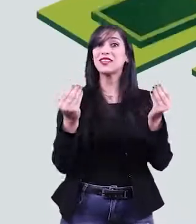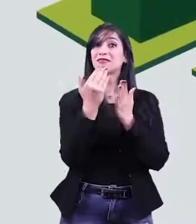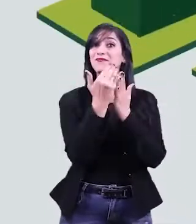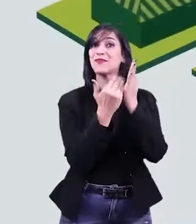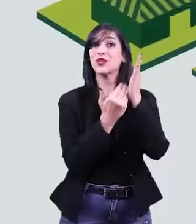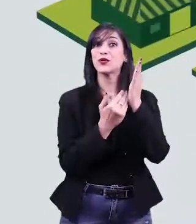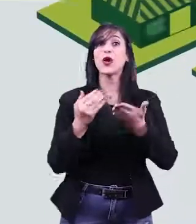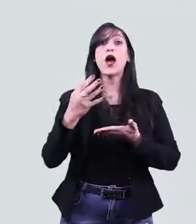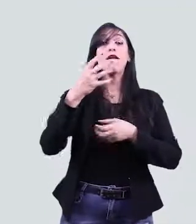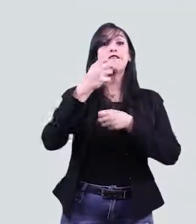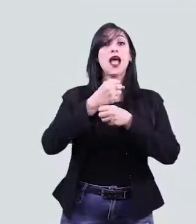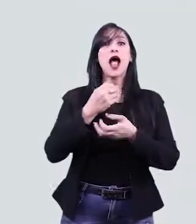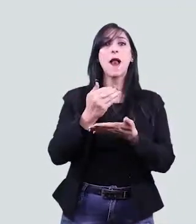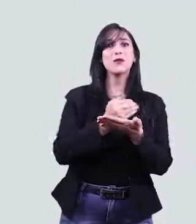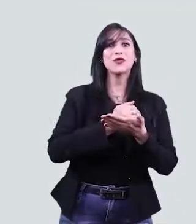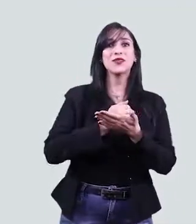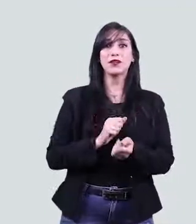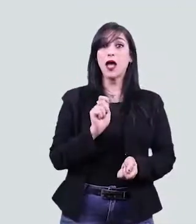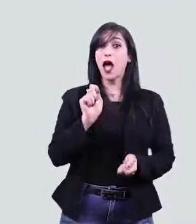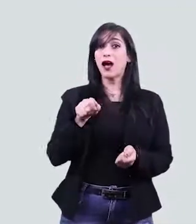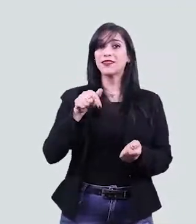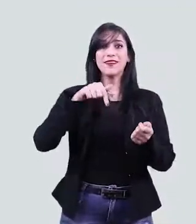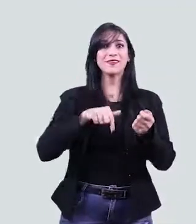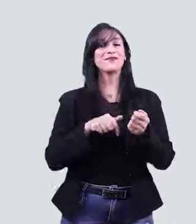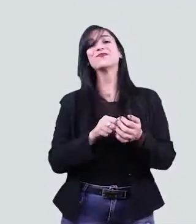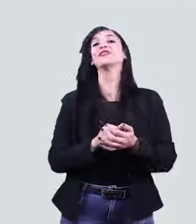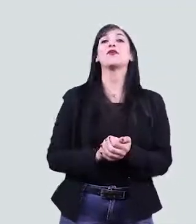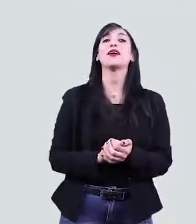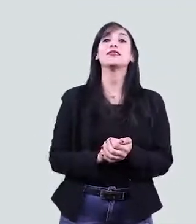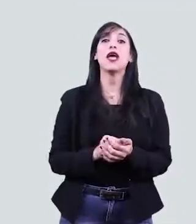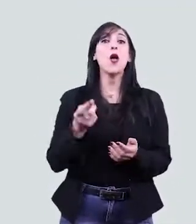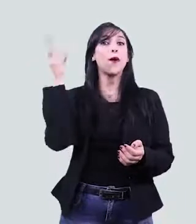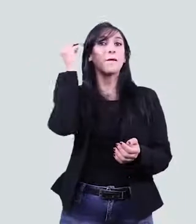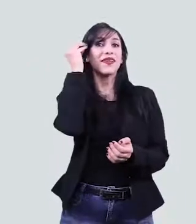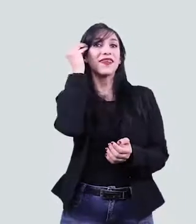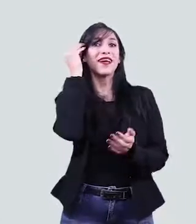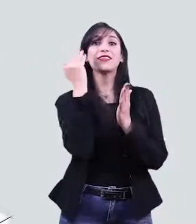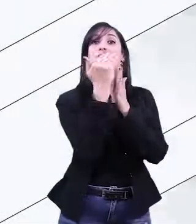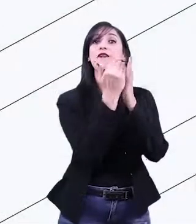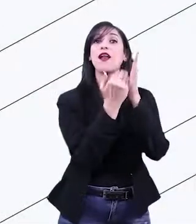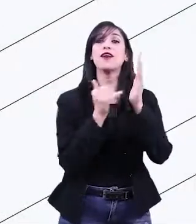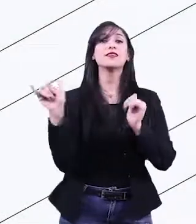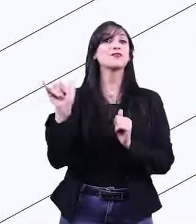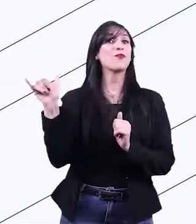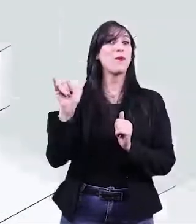money. So in order to decide which investments are suitable for you, you need to know their characteristics.